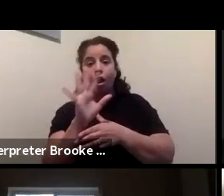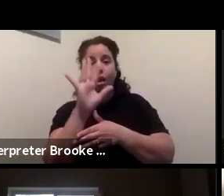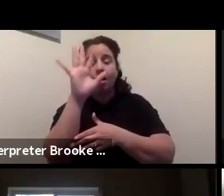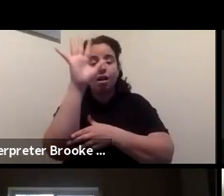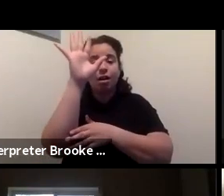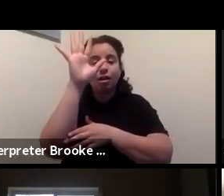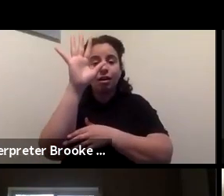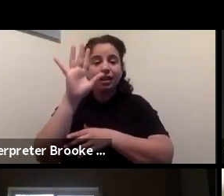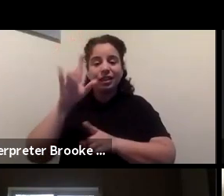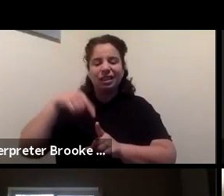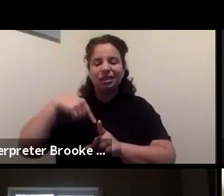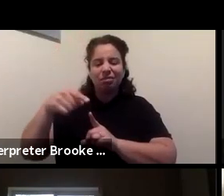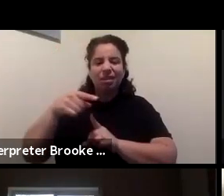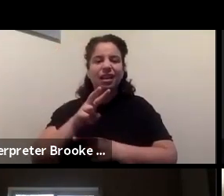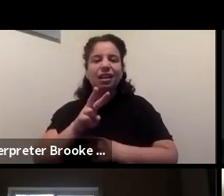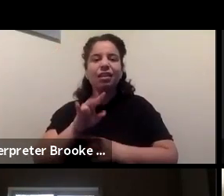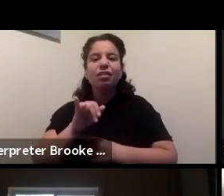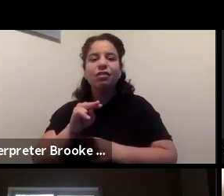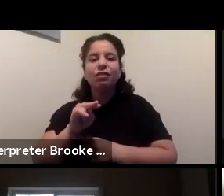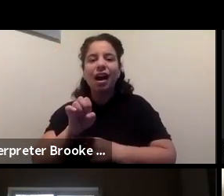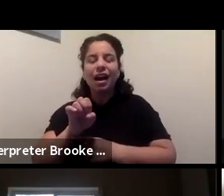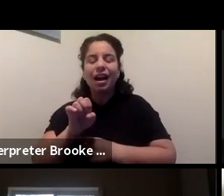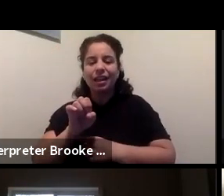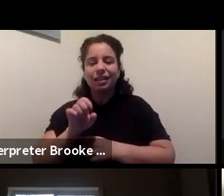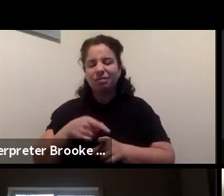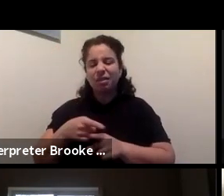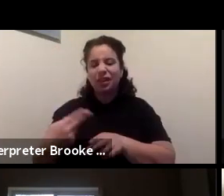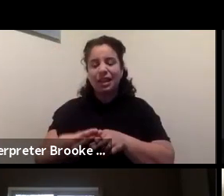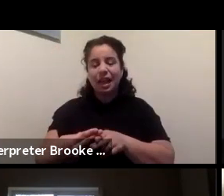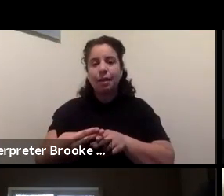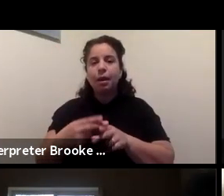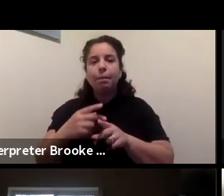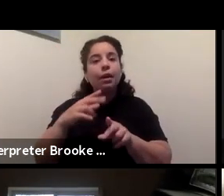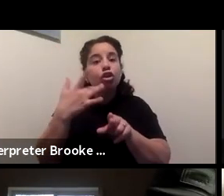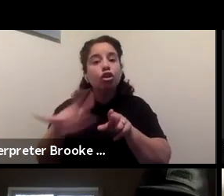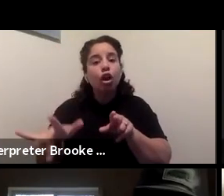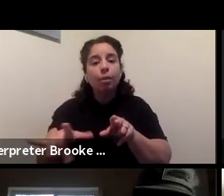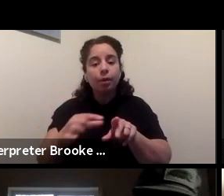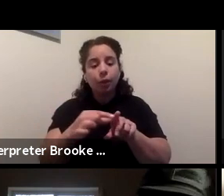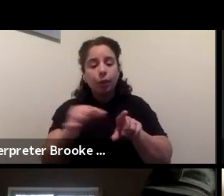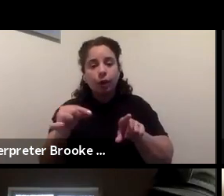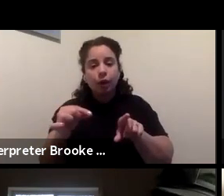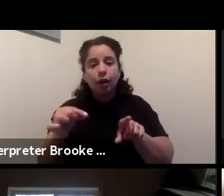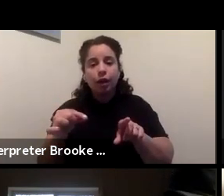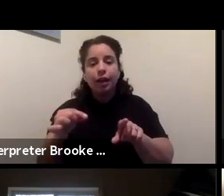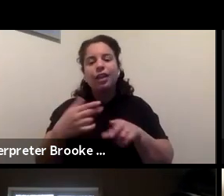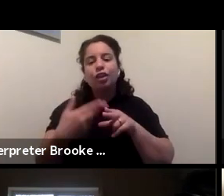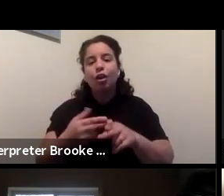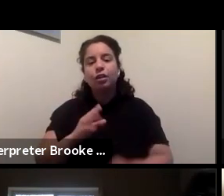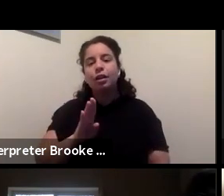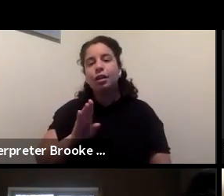vine because it has lots of thorns on it. And if you get stuck in it, you're gonna blaspheme or curse a